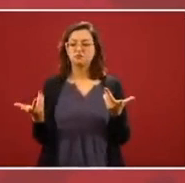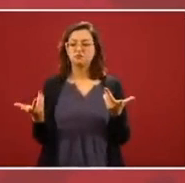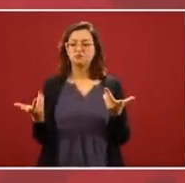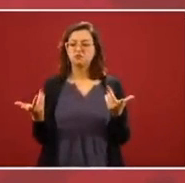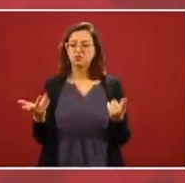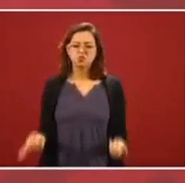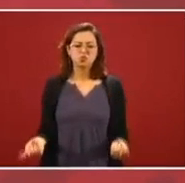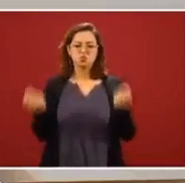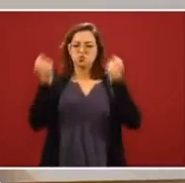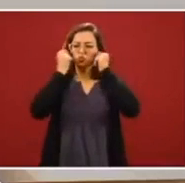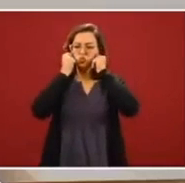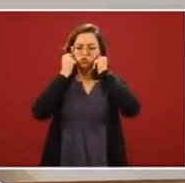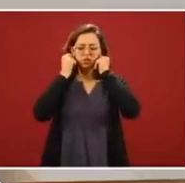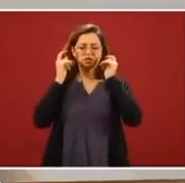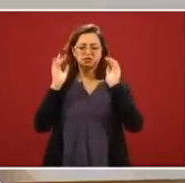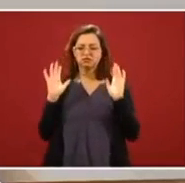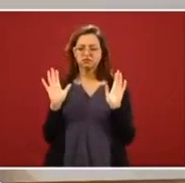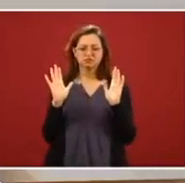happened